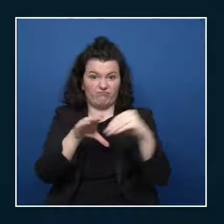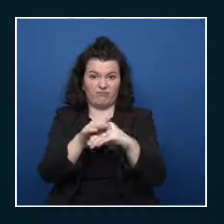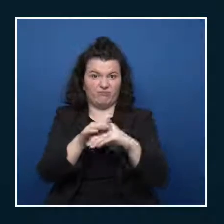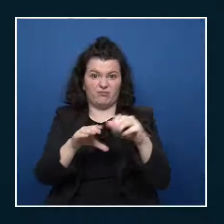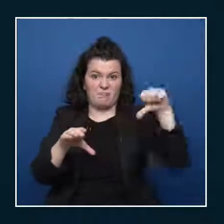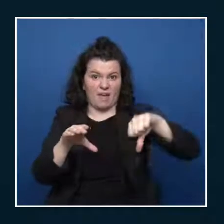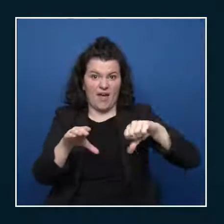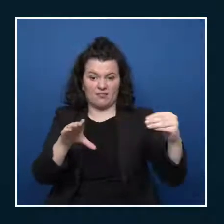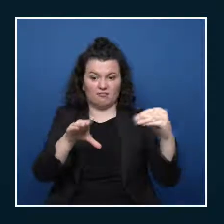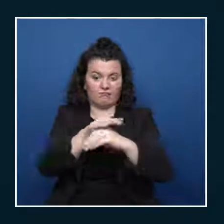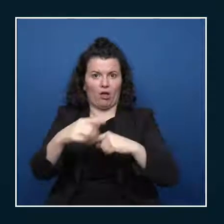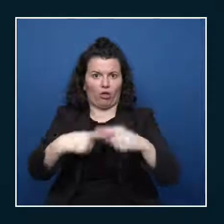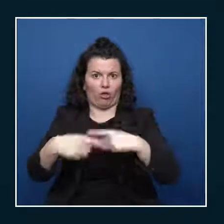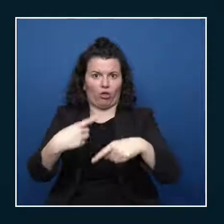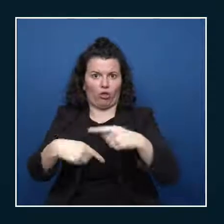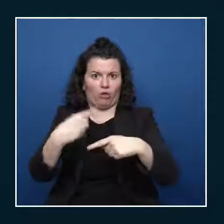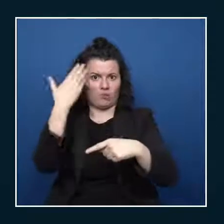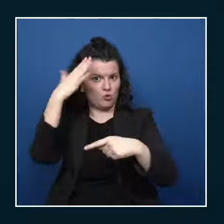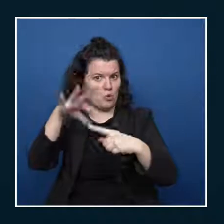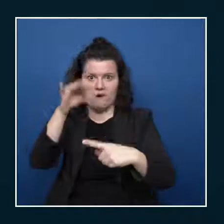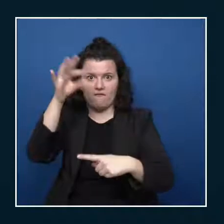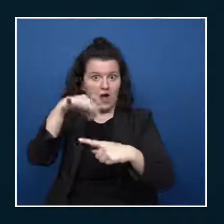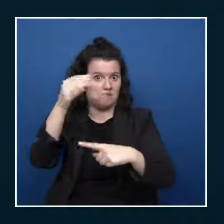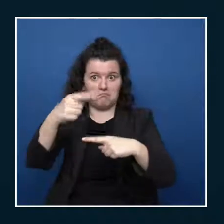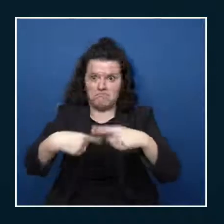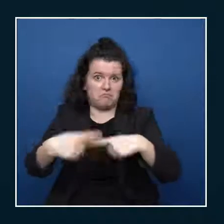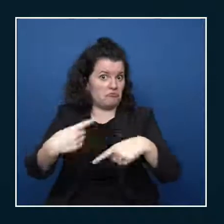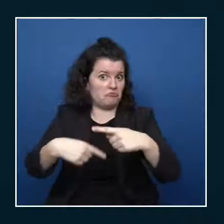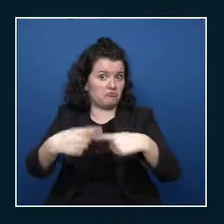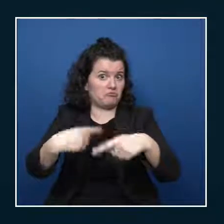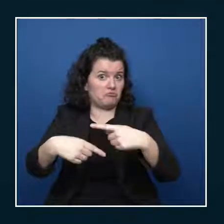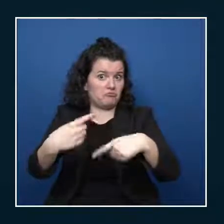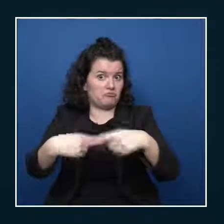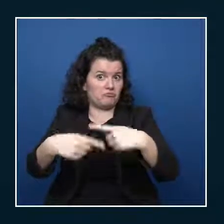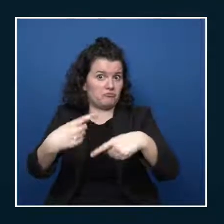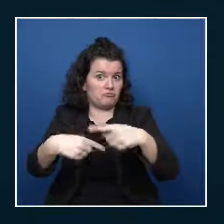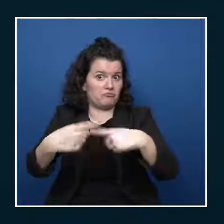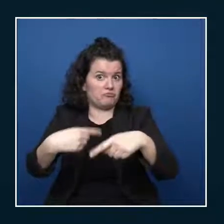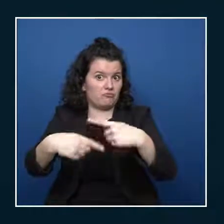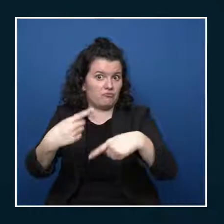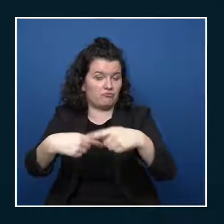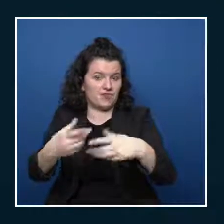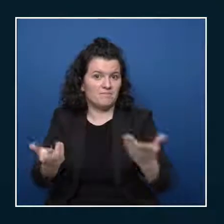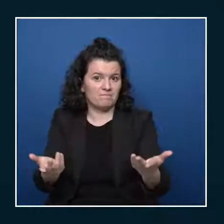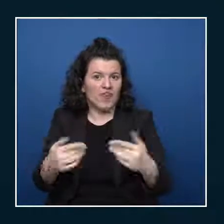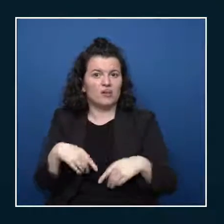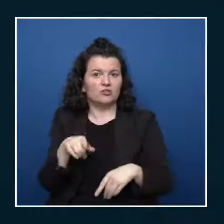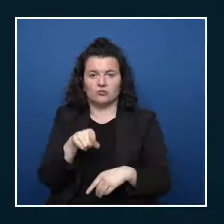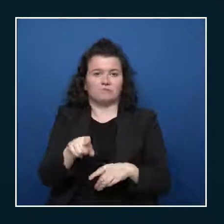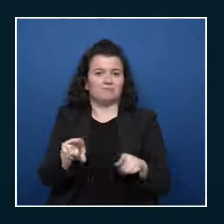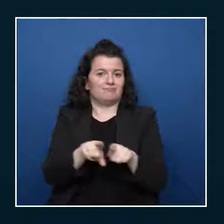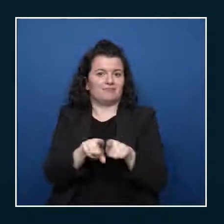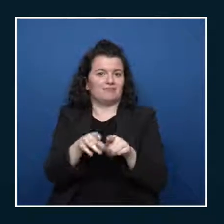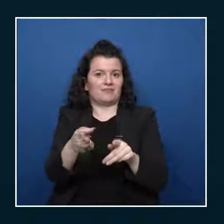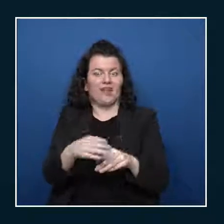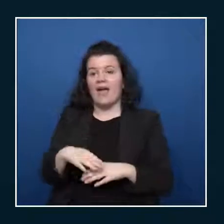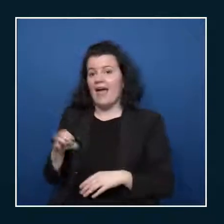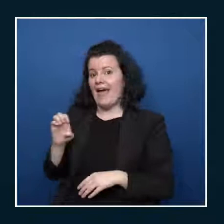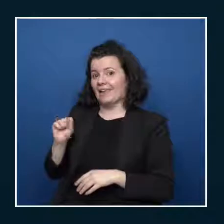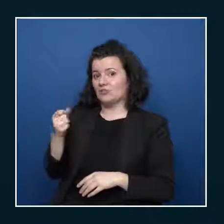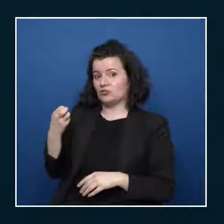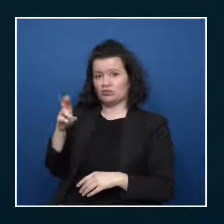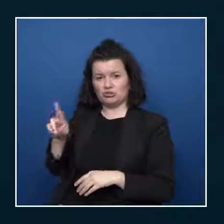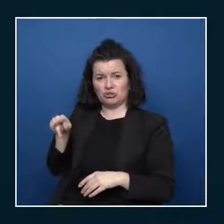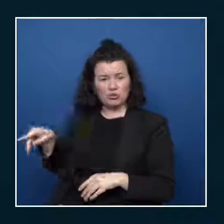as opposed to programming with steps. And hopefully that helps, because now, I mean, Esther, you could totally do that. Like, you could learn